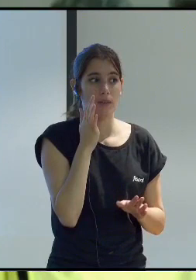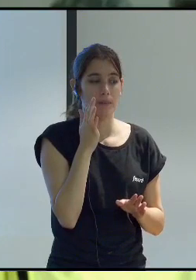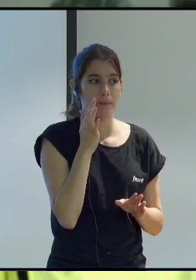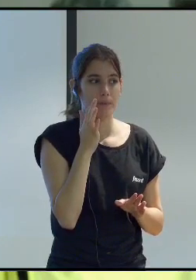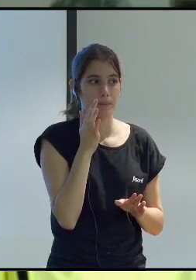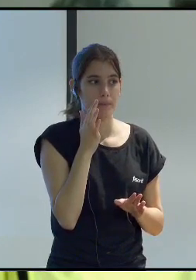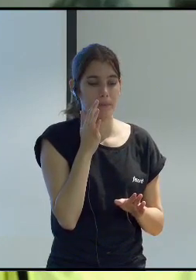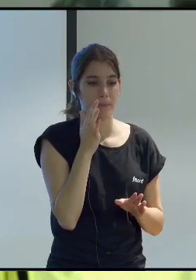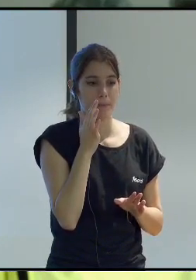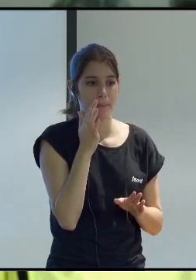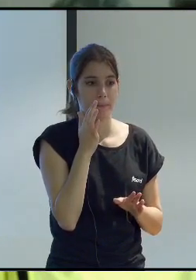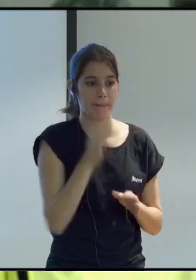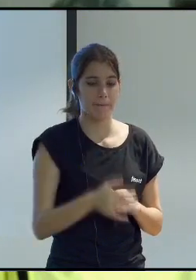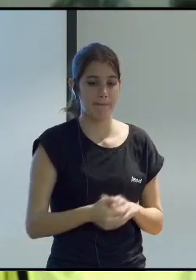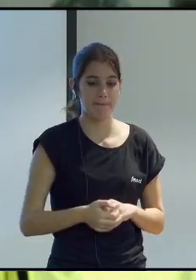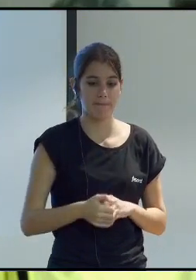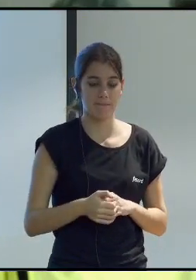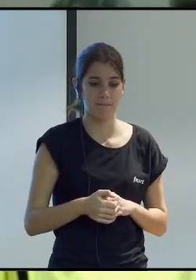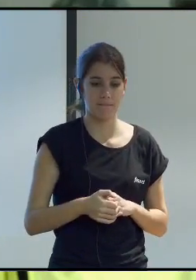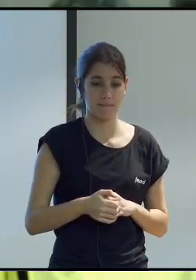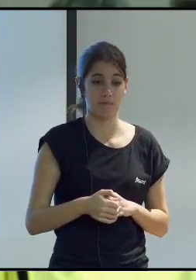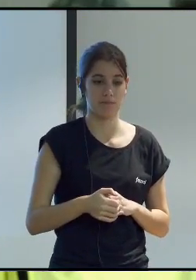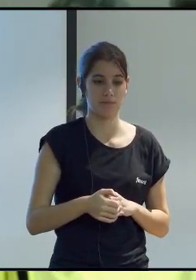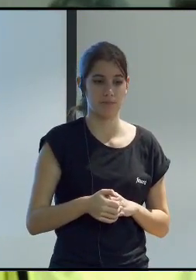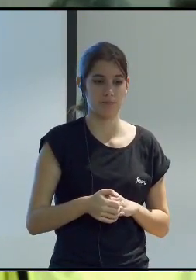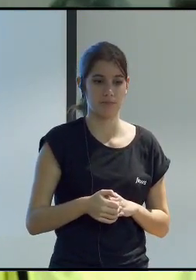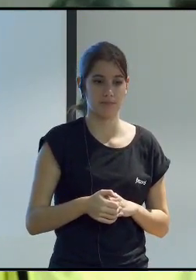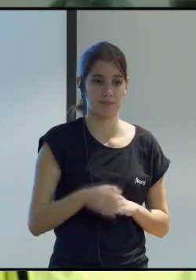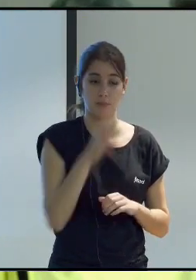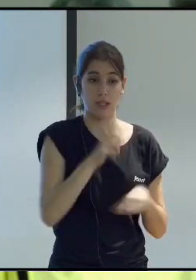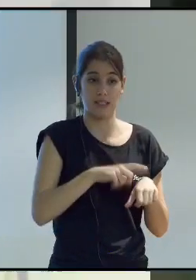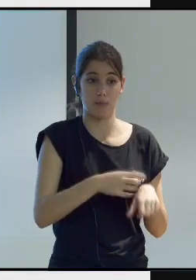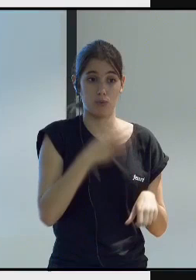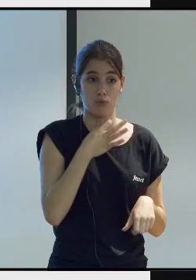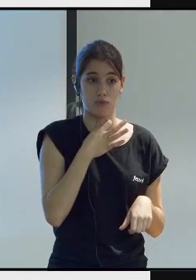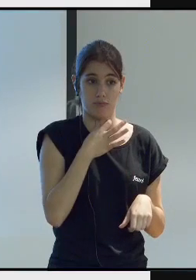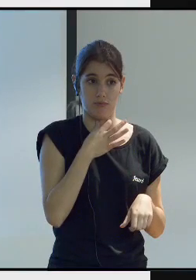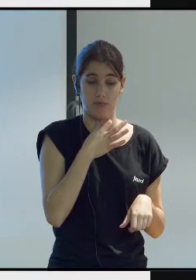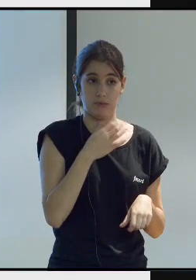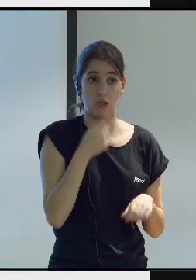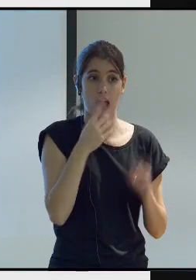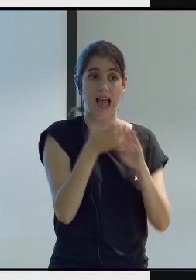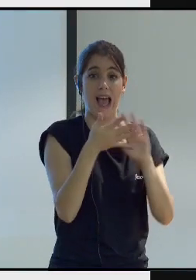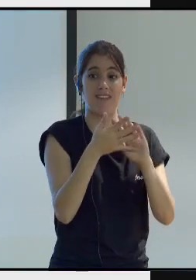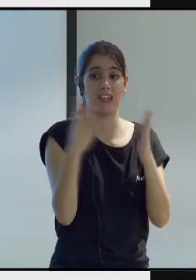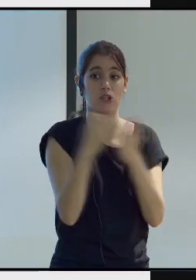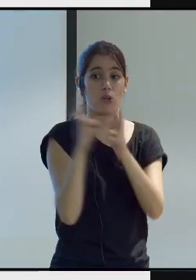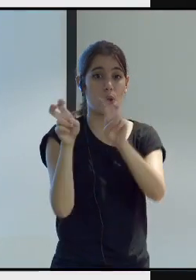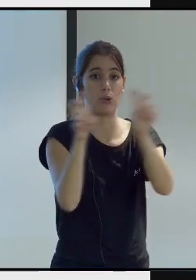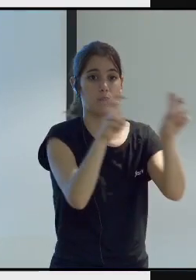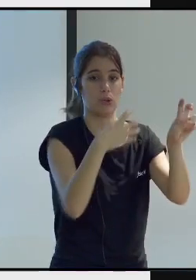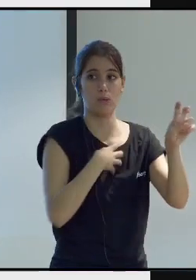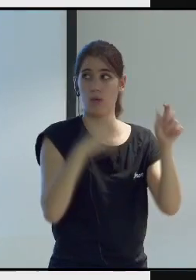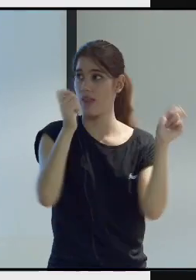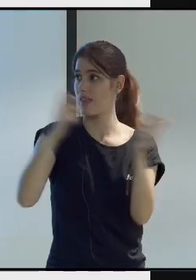it. But we are also part of the Alliance Against Cuts, because we see now, due to a lot of